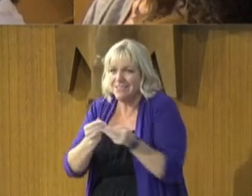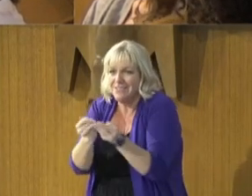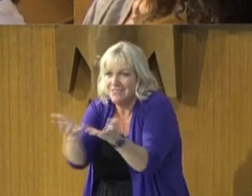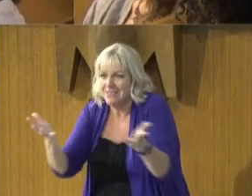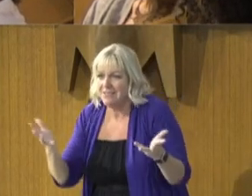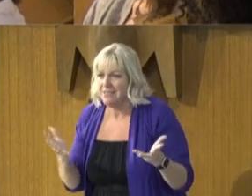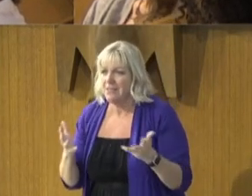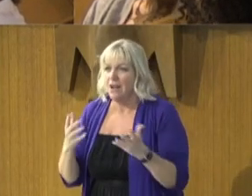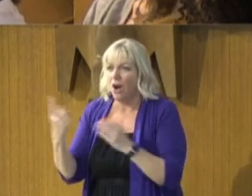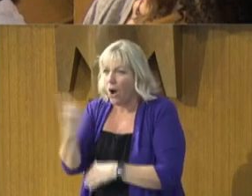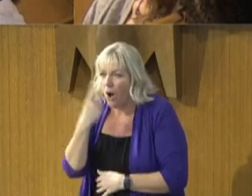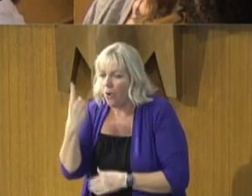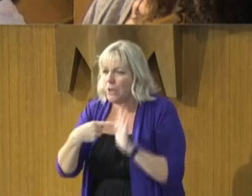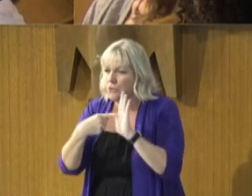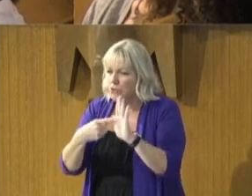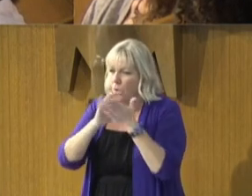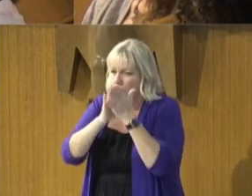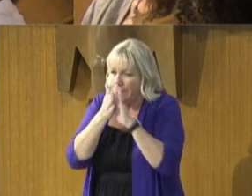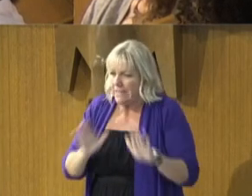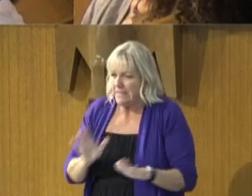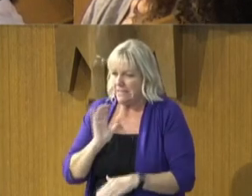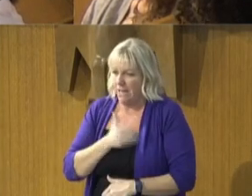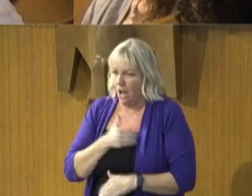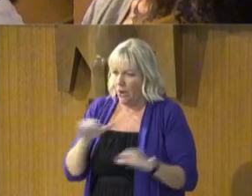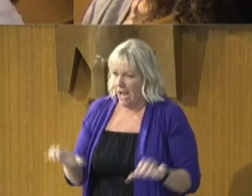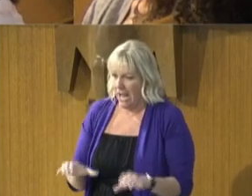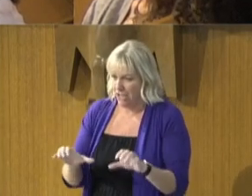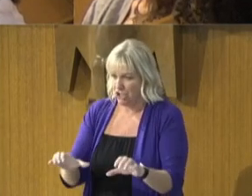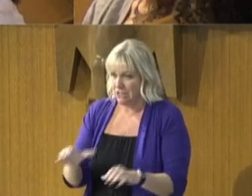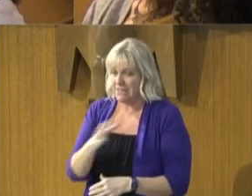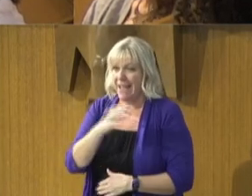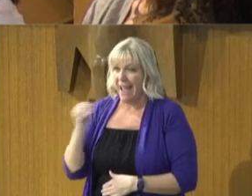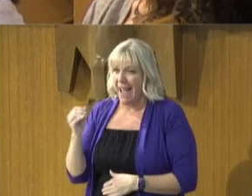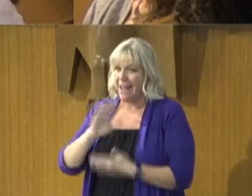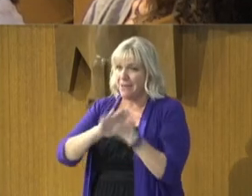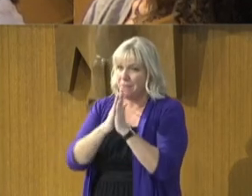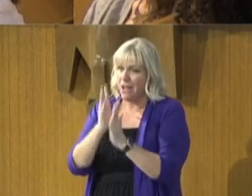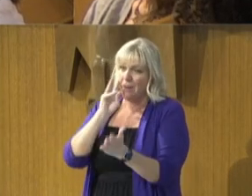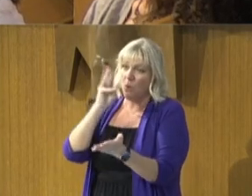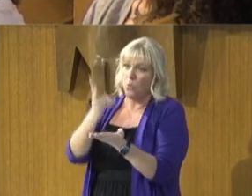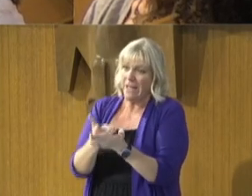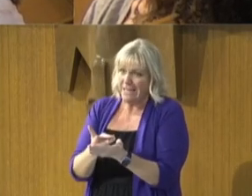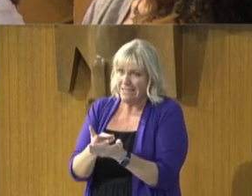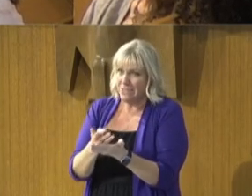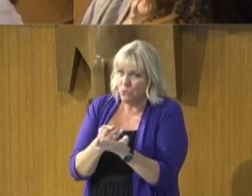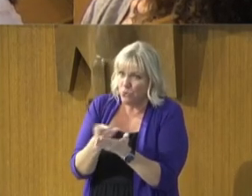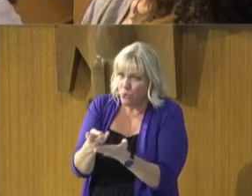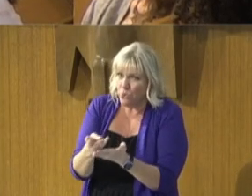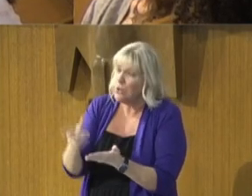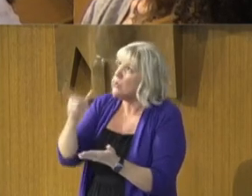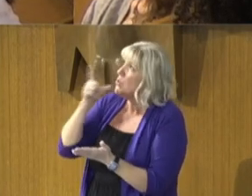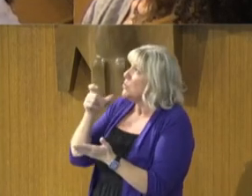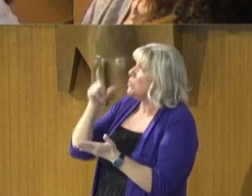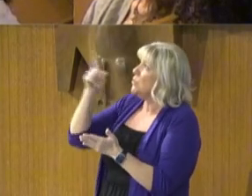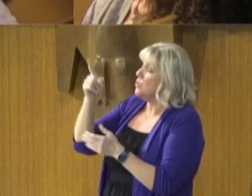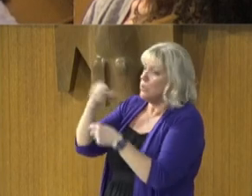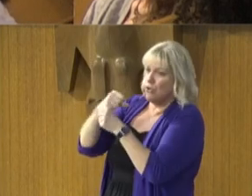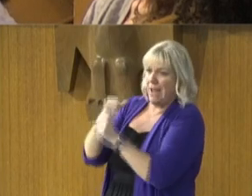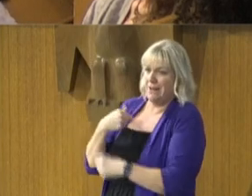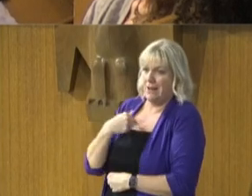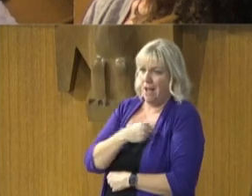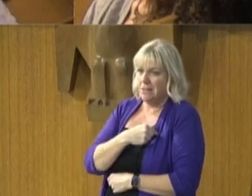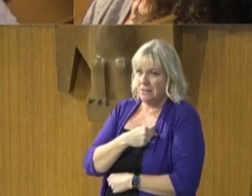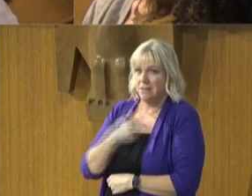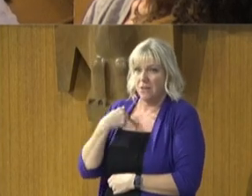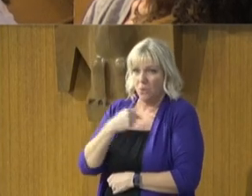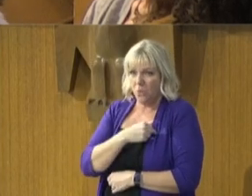peace in every action we take. And may we be witnesses to the truth of who we were created to be, people who belong